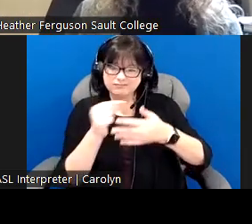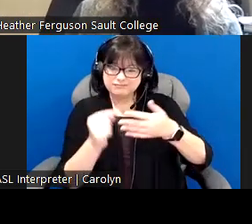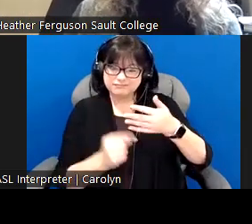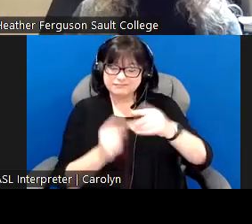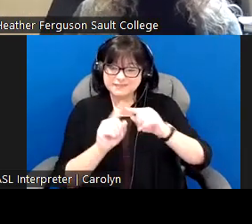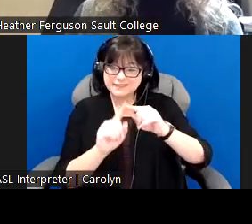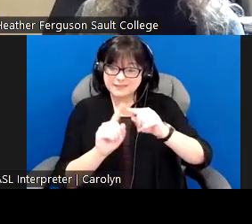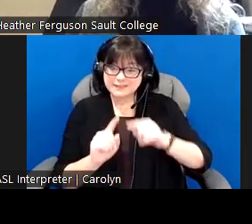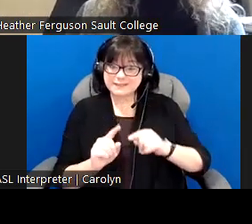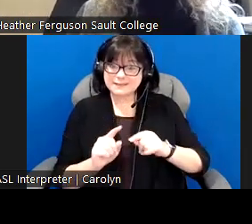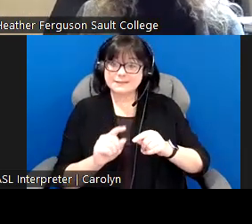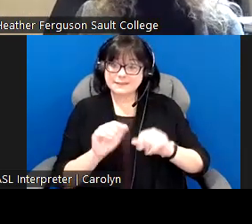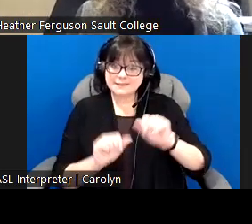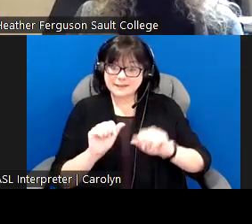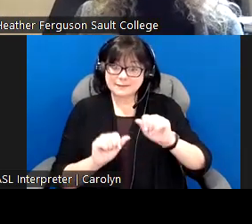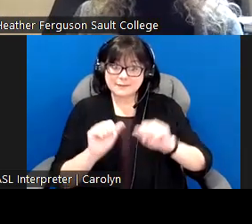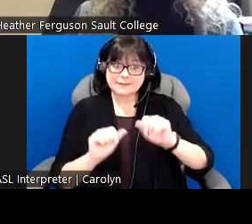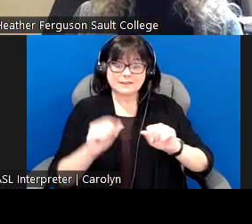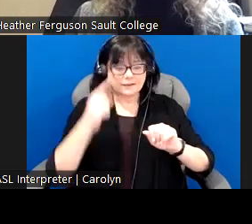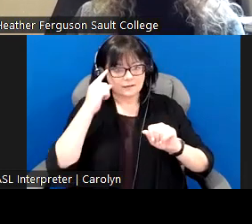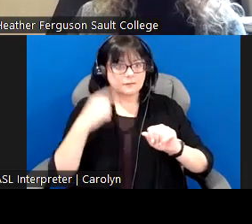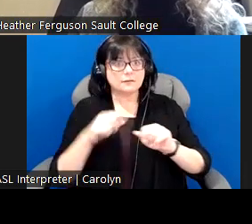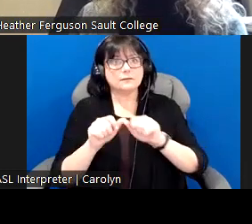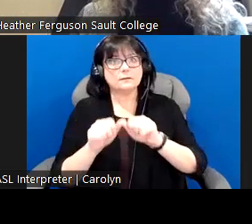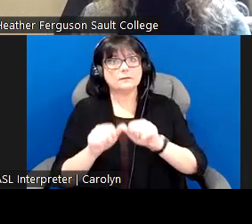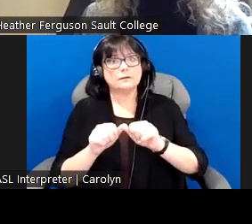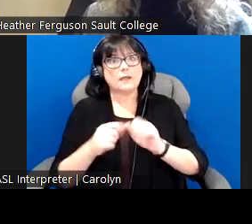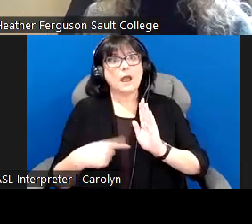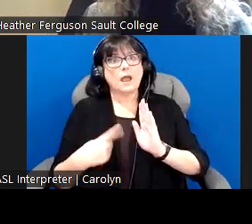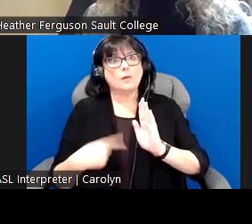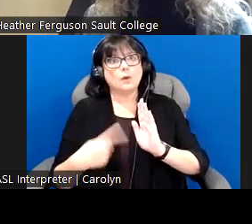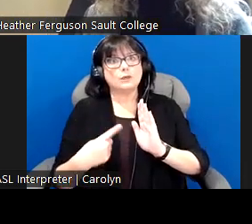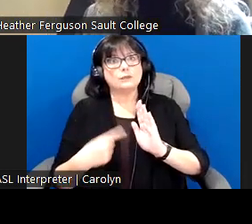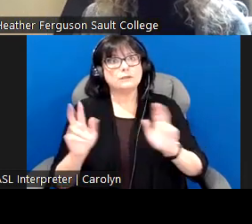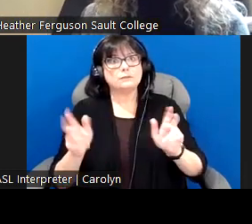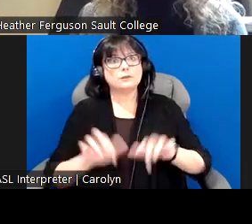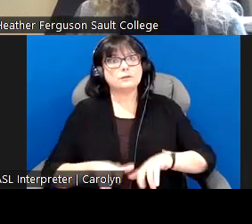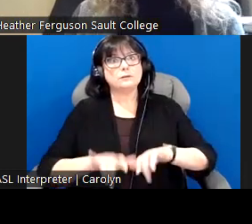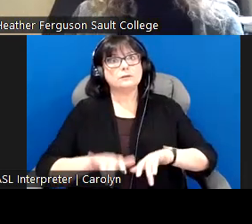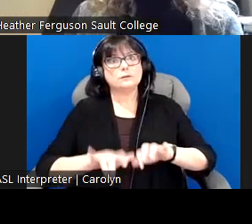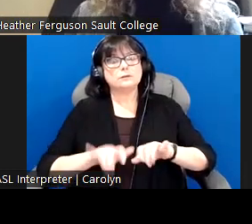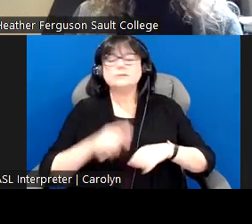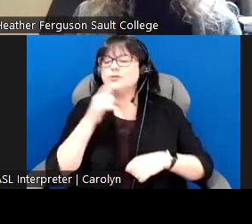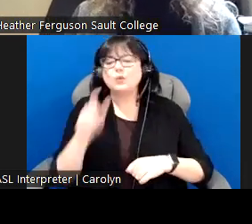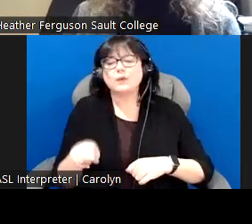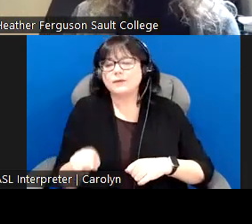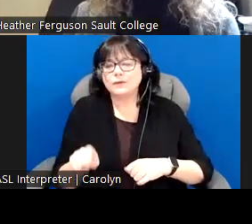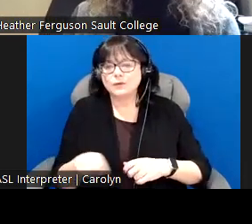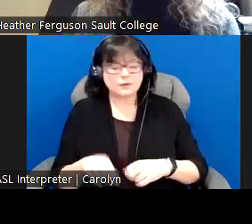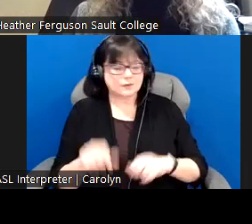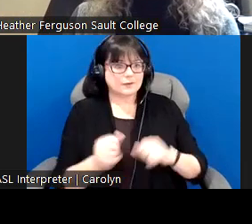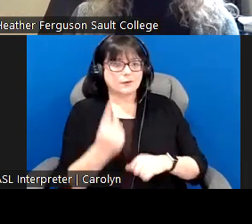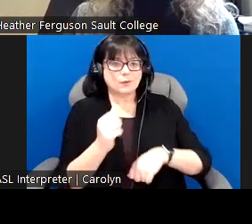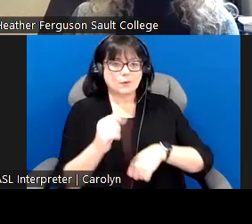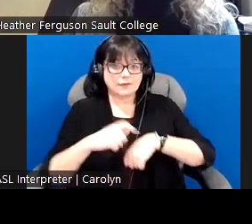don't have to worry about thinking, oh my goodness, I'm going to be sitting at a computer for hours on end taking these assessments. They can take them one at a